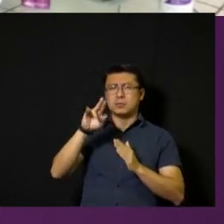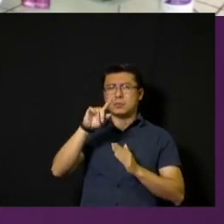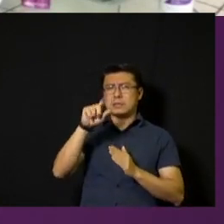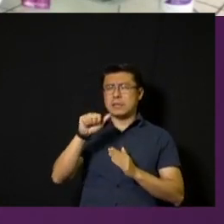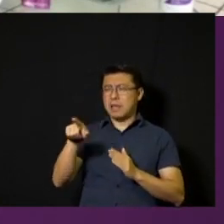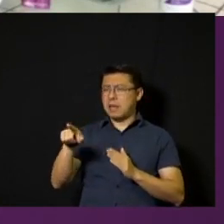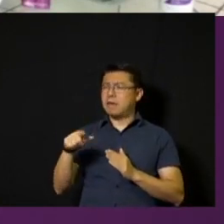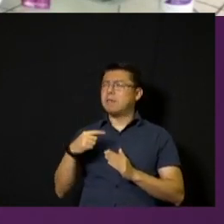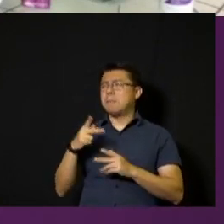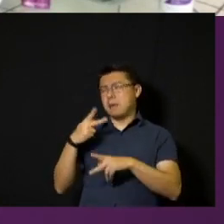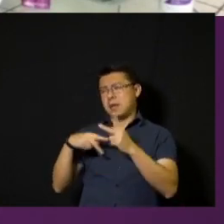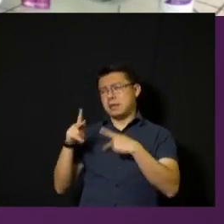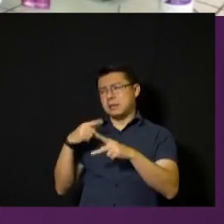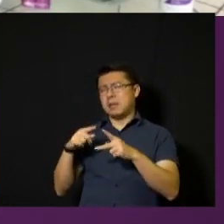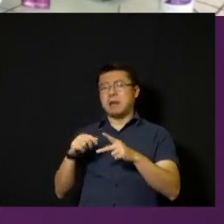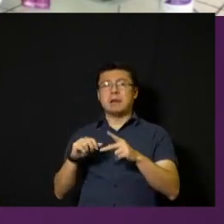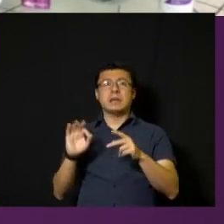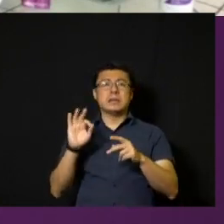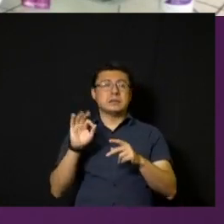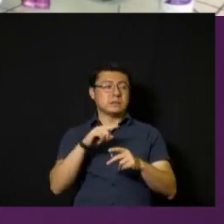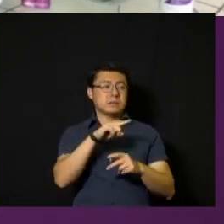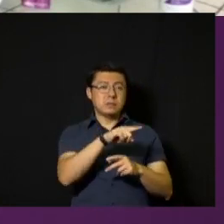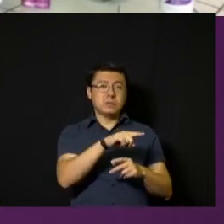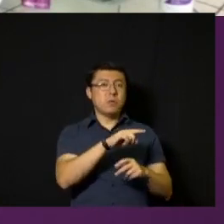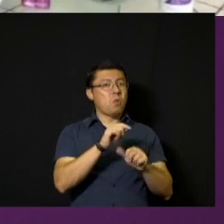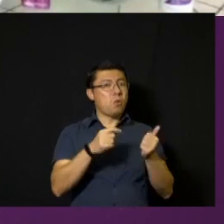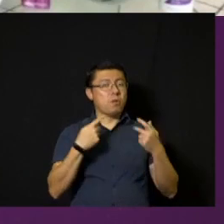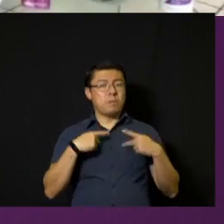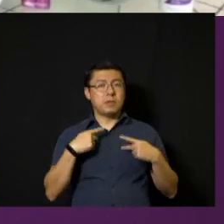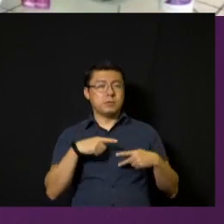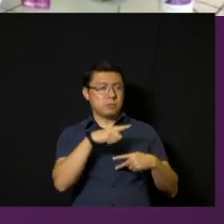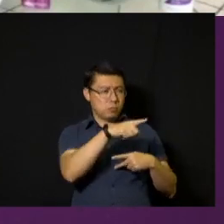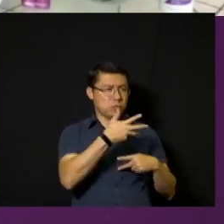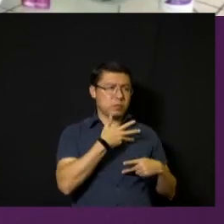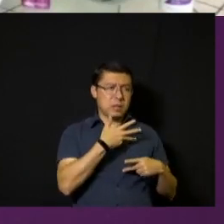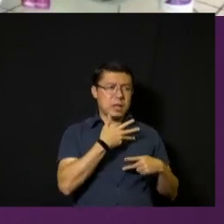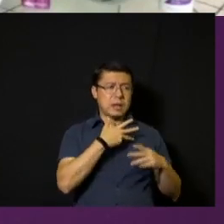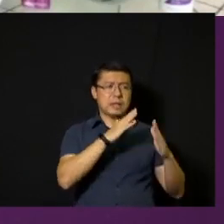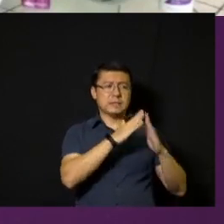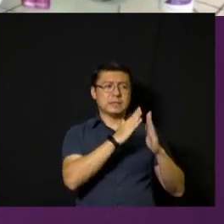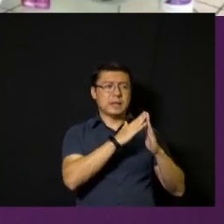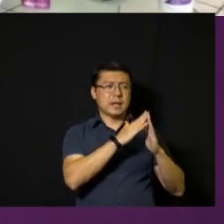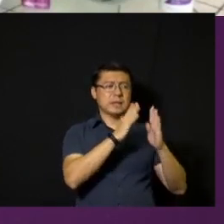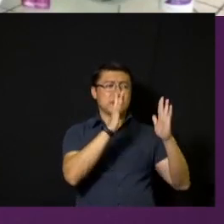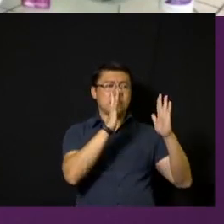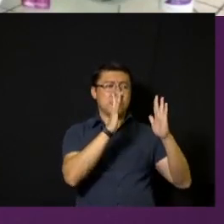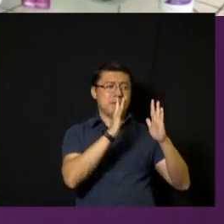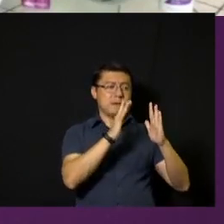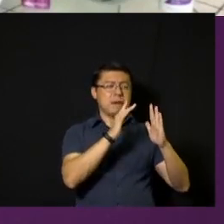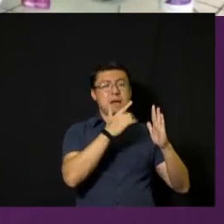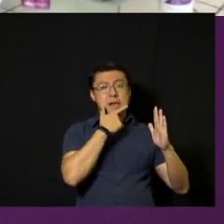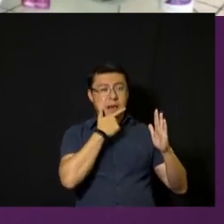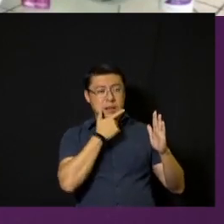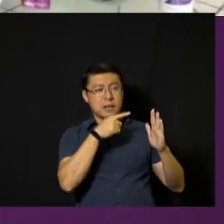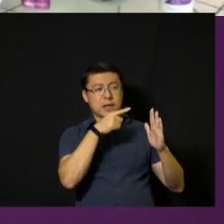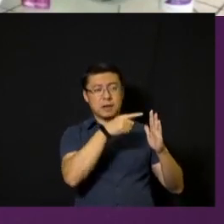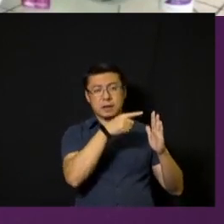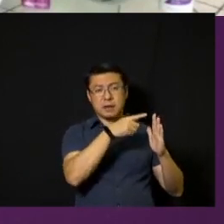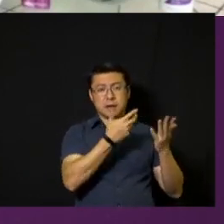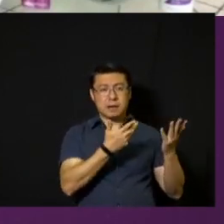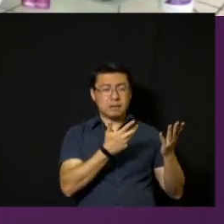me have for a weekend. The next weekend, Juana, you bought an apartment in London,